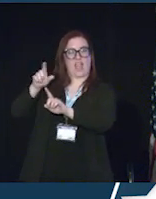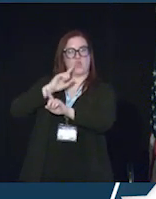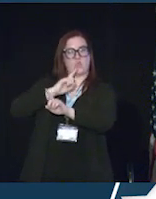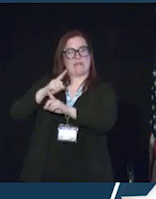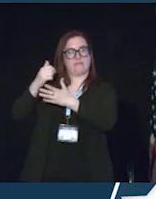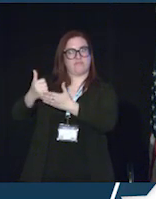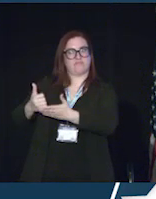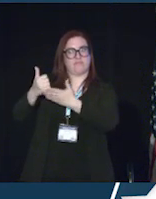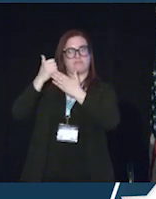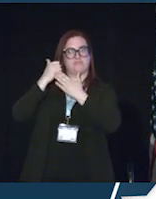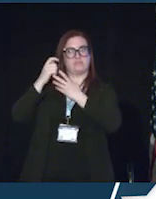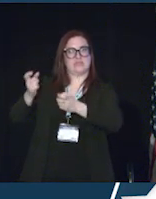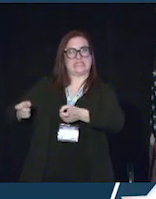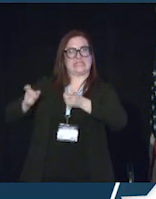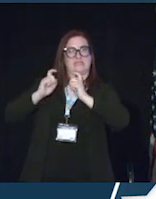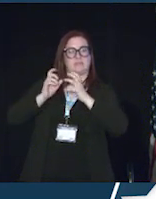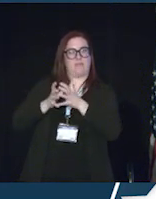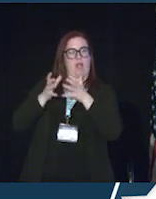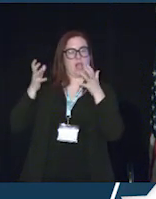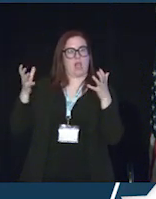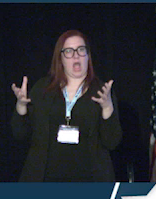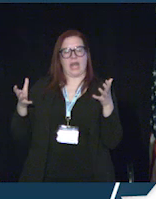lot of